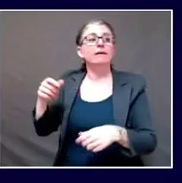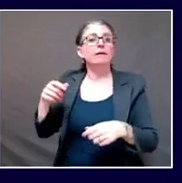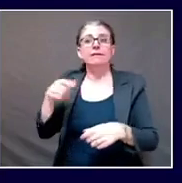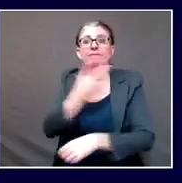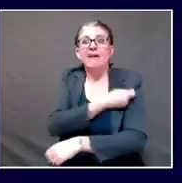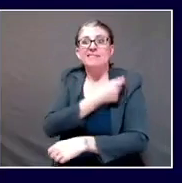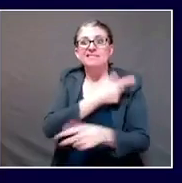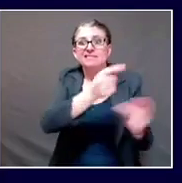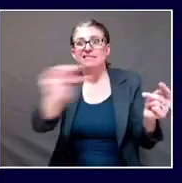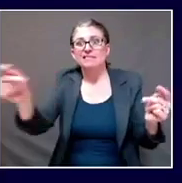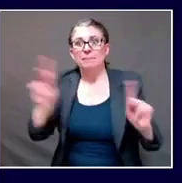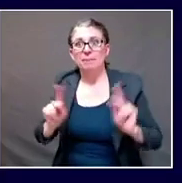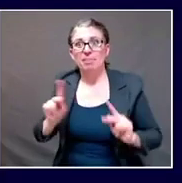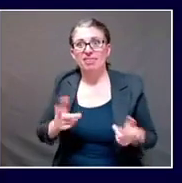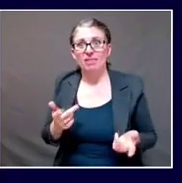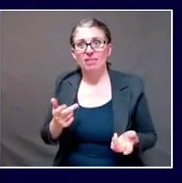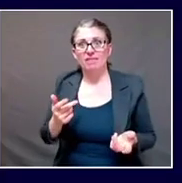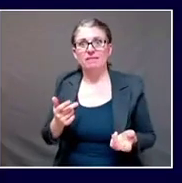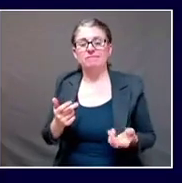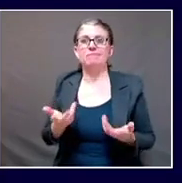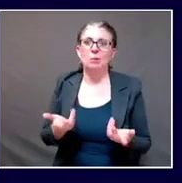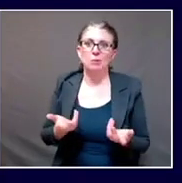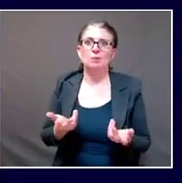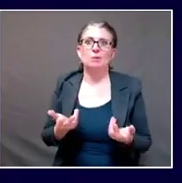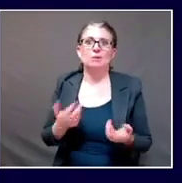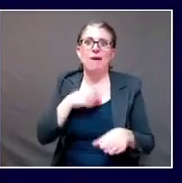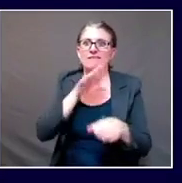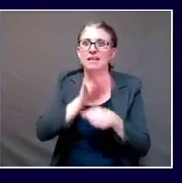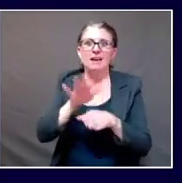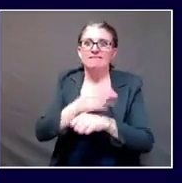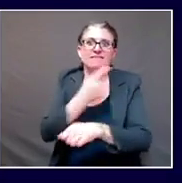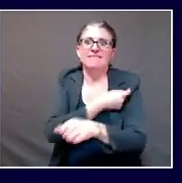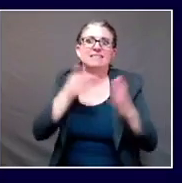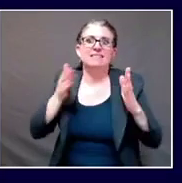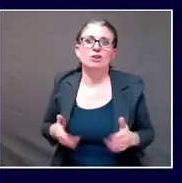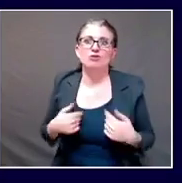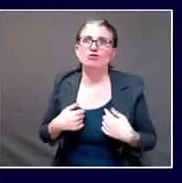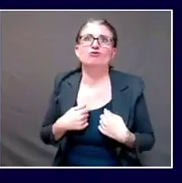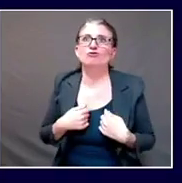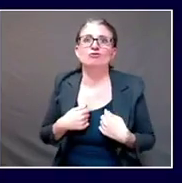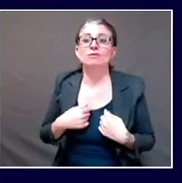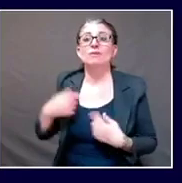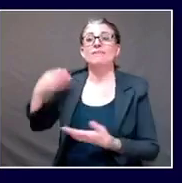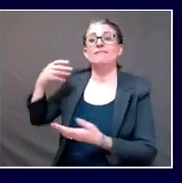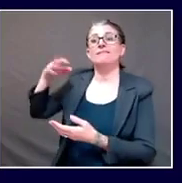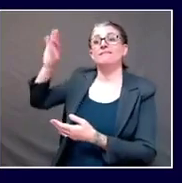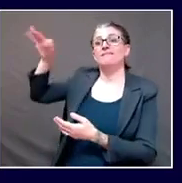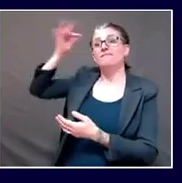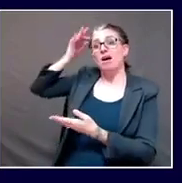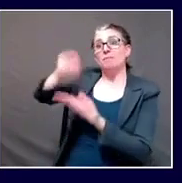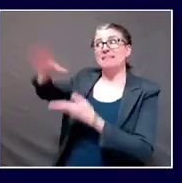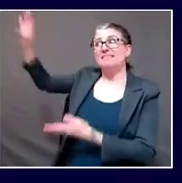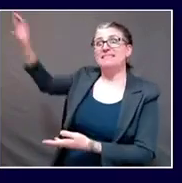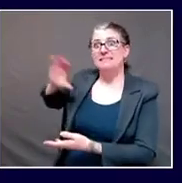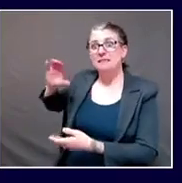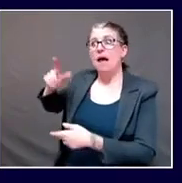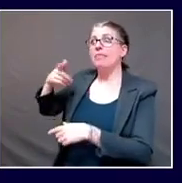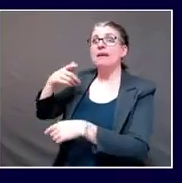through those phases is how much vaccine we get. Great. And Governor Mills, just a question for you.